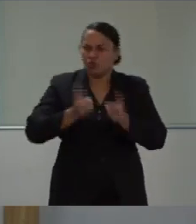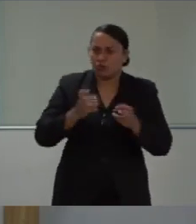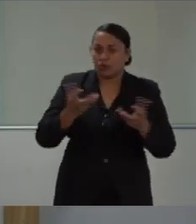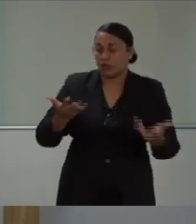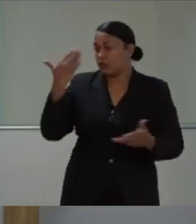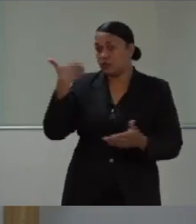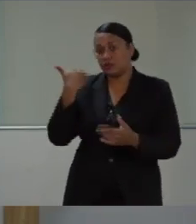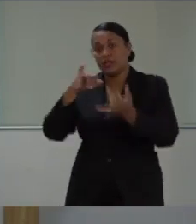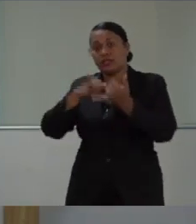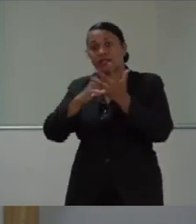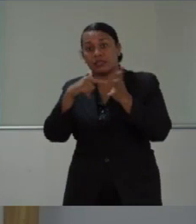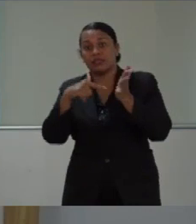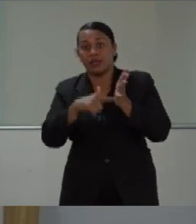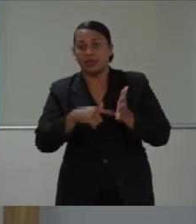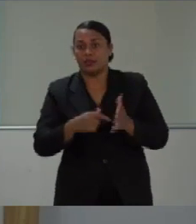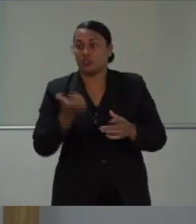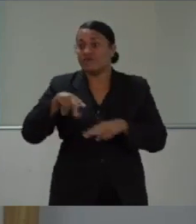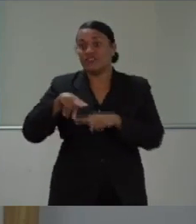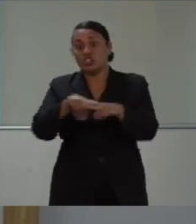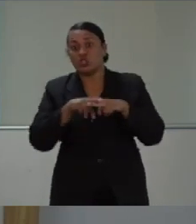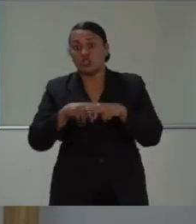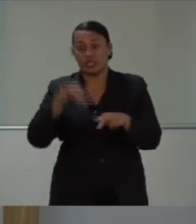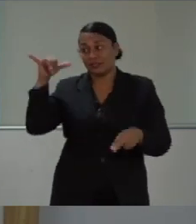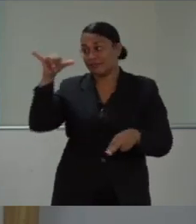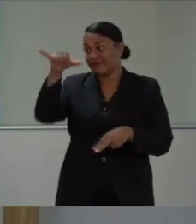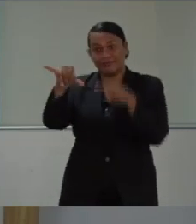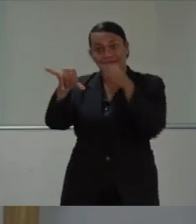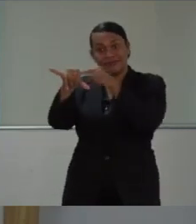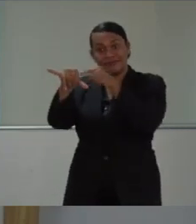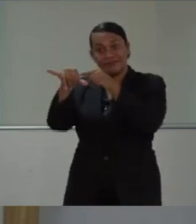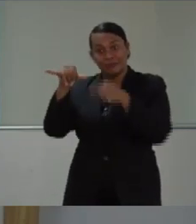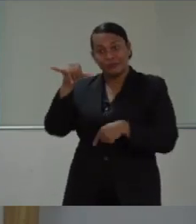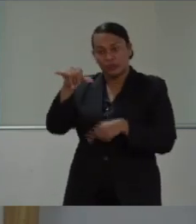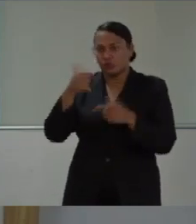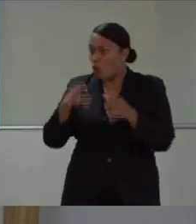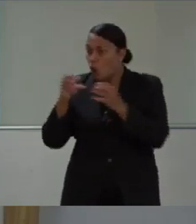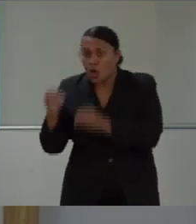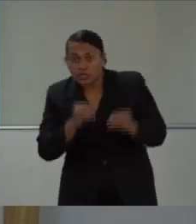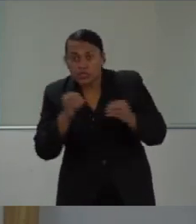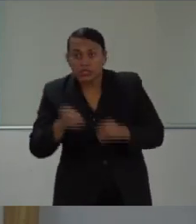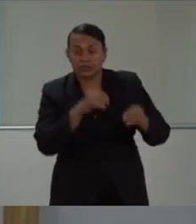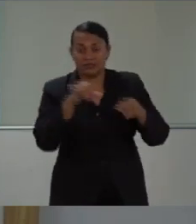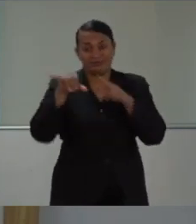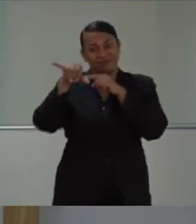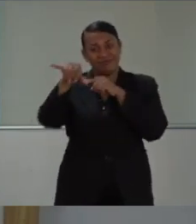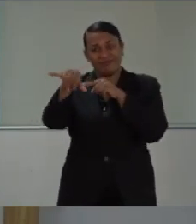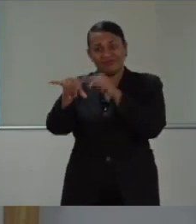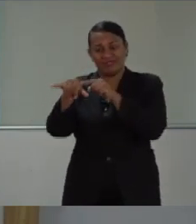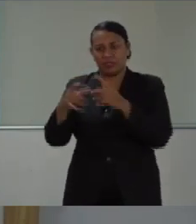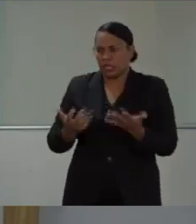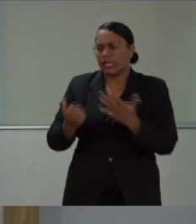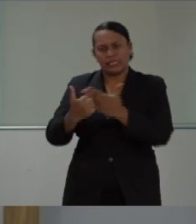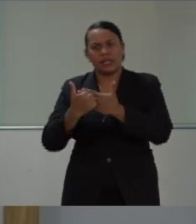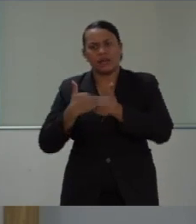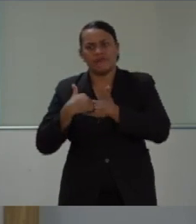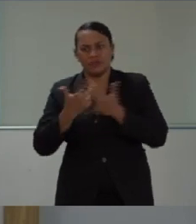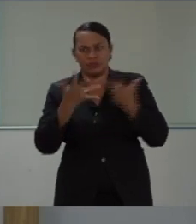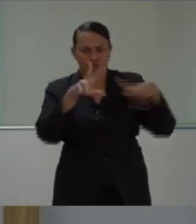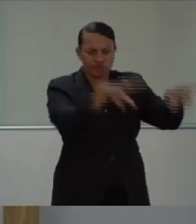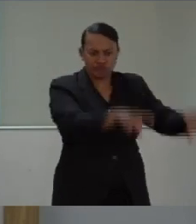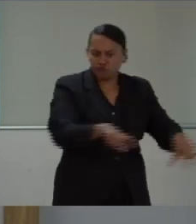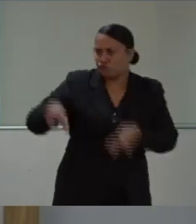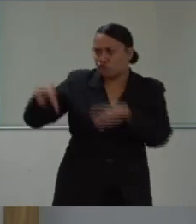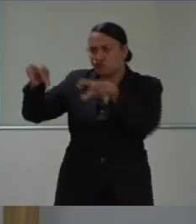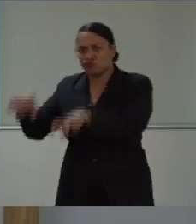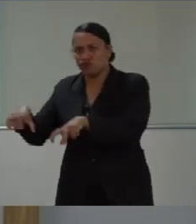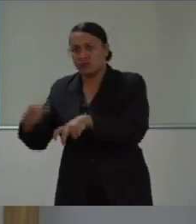carrier, Fiji Airways, organized a charter flight on board an A350, which safely carried 300 missionaries from